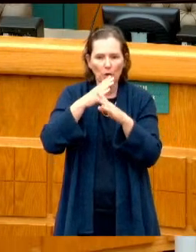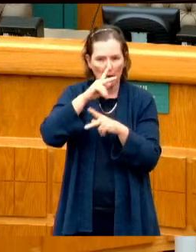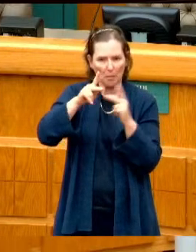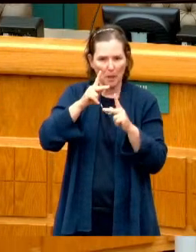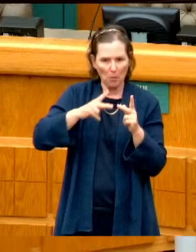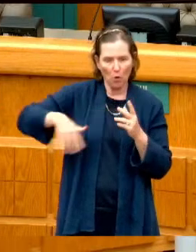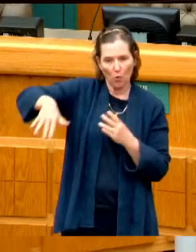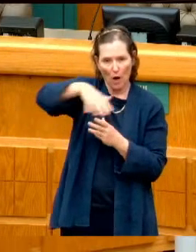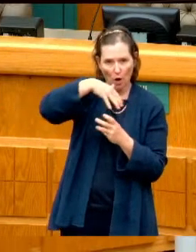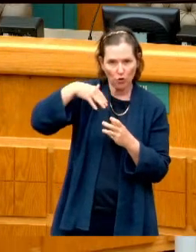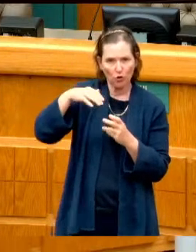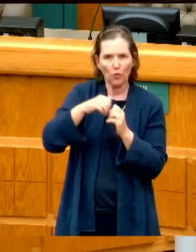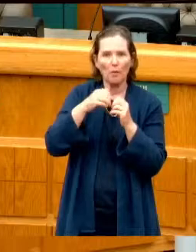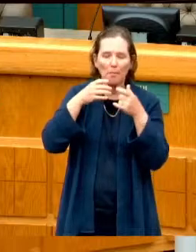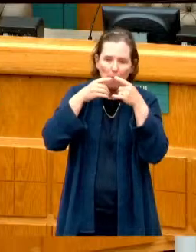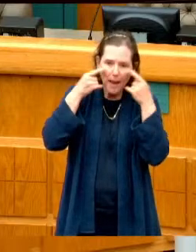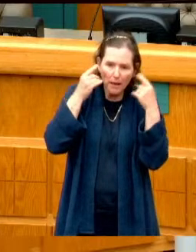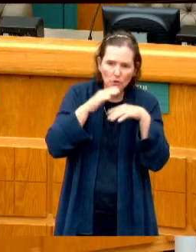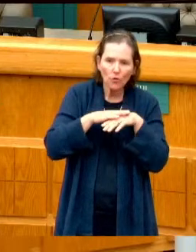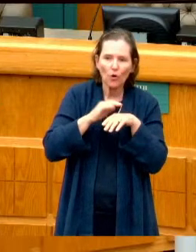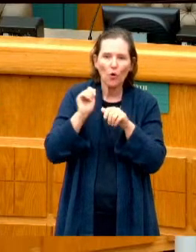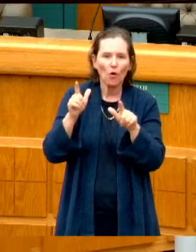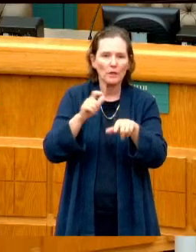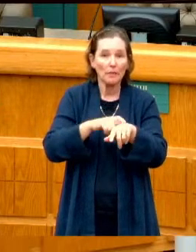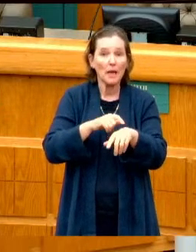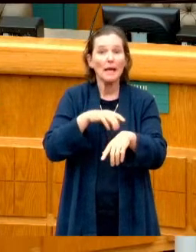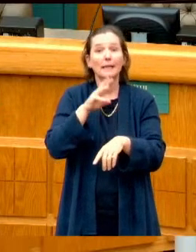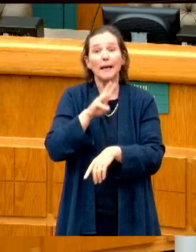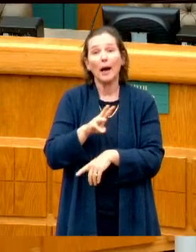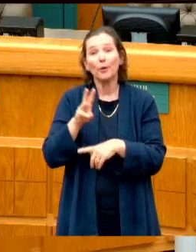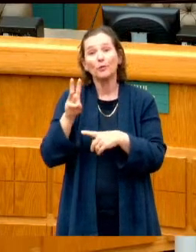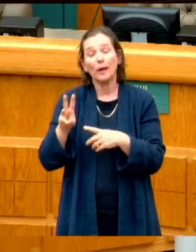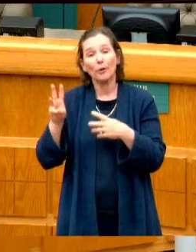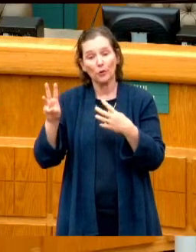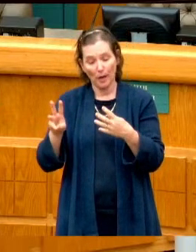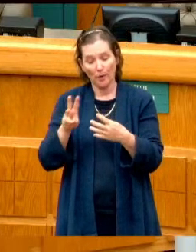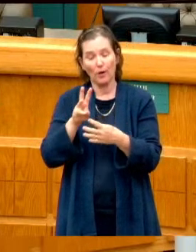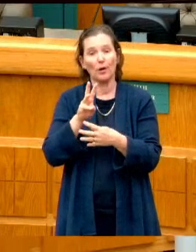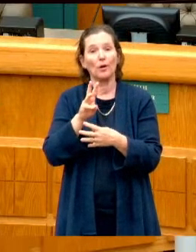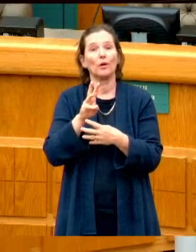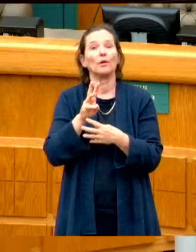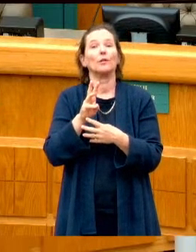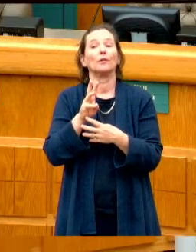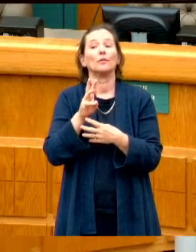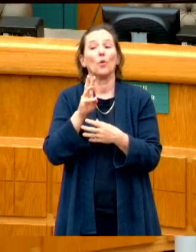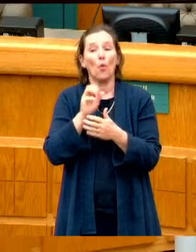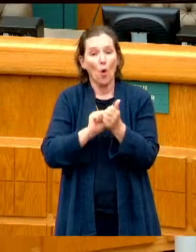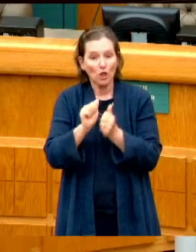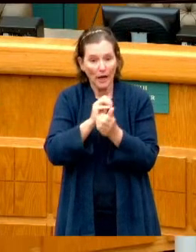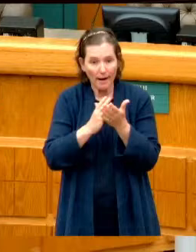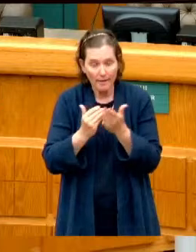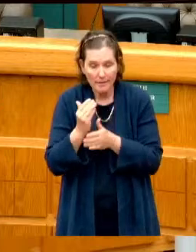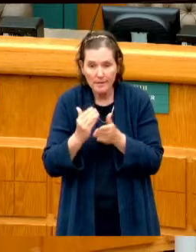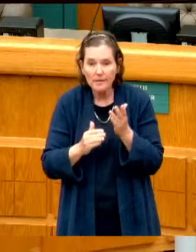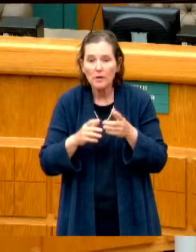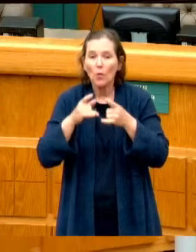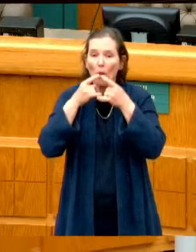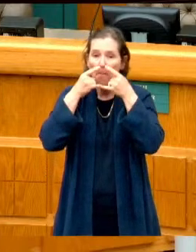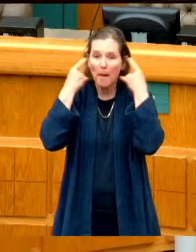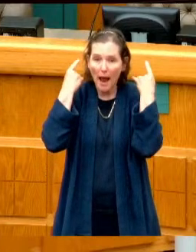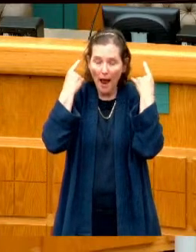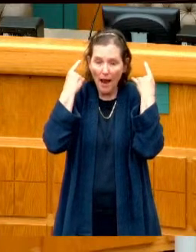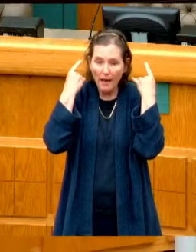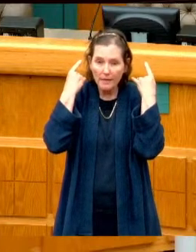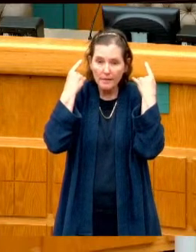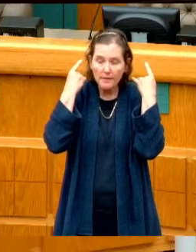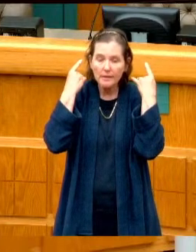still apply, and I want to remind everyone of that. They do work in keeping our COVID numbers down. Wear